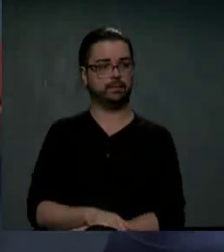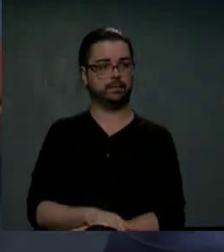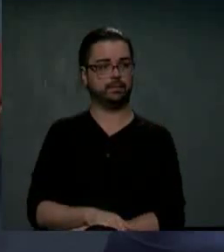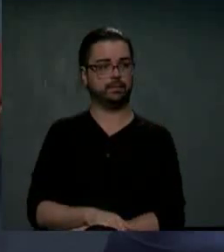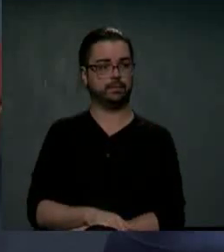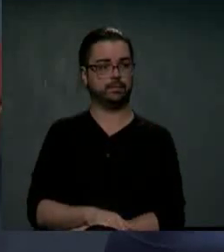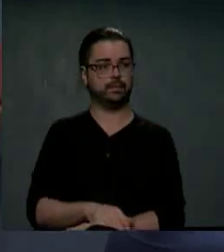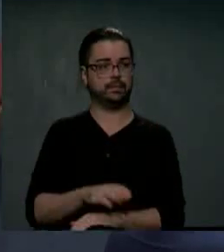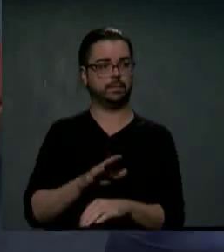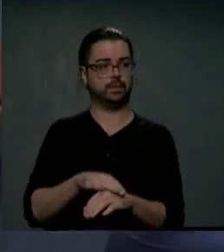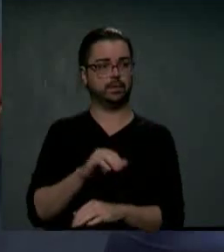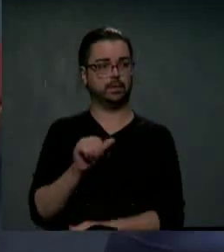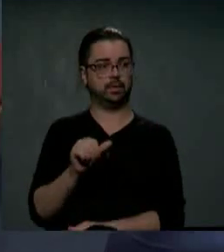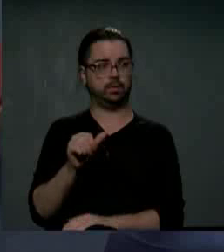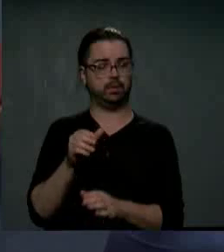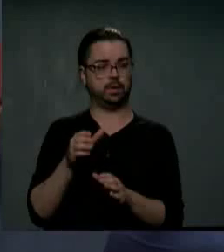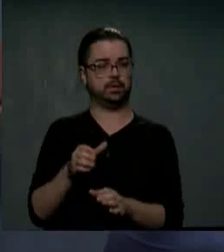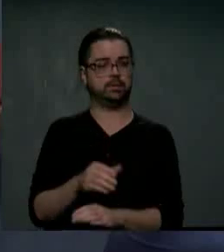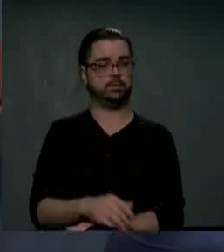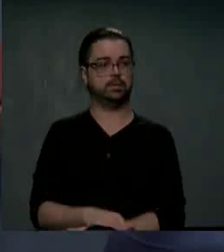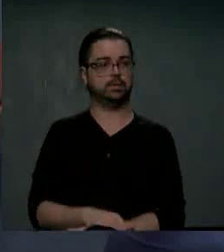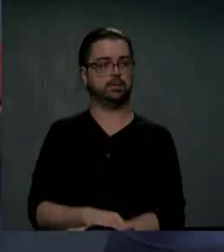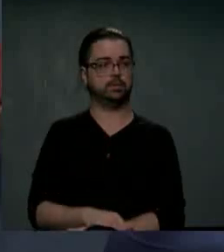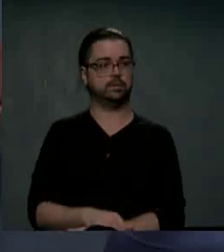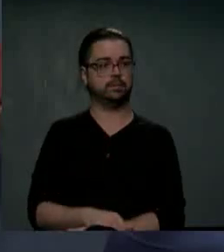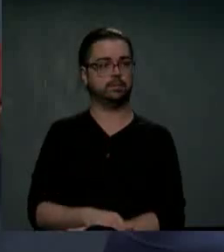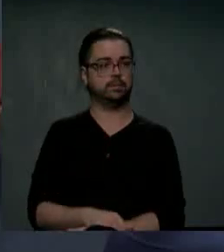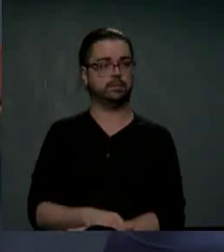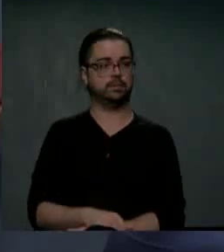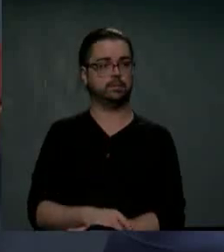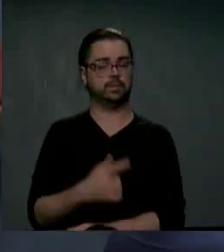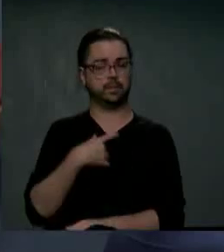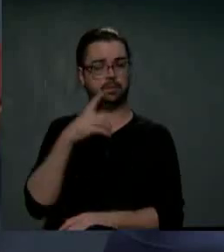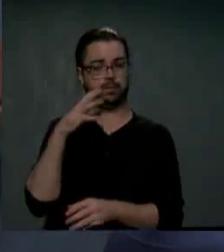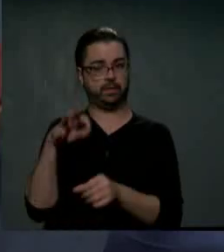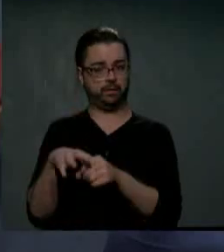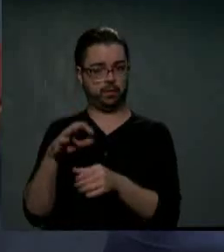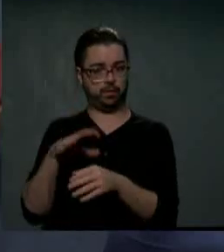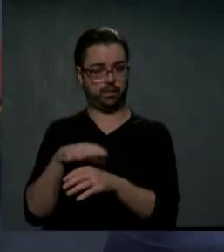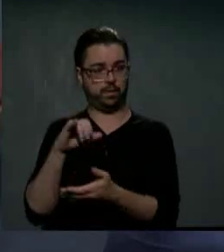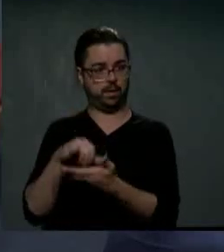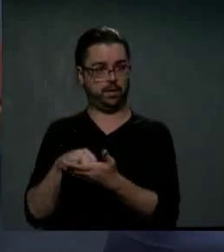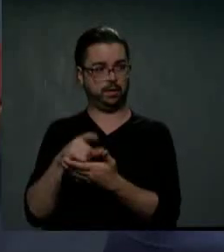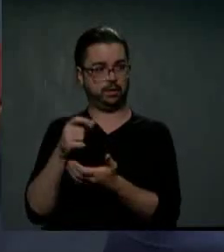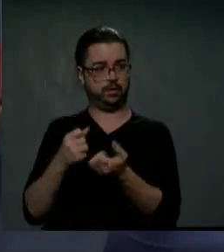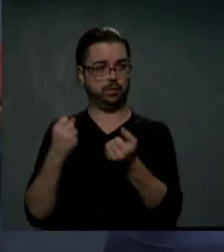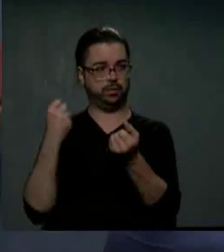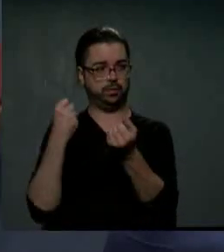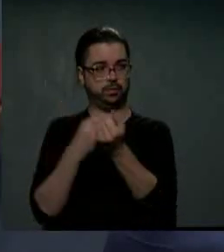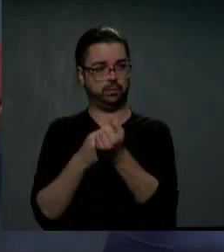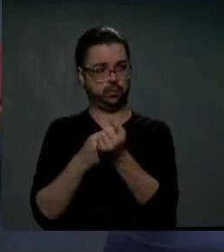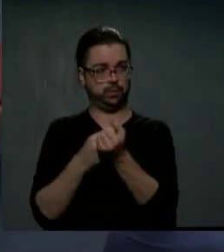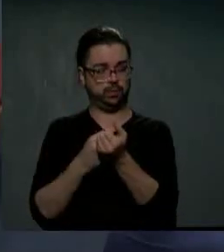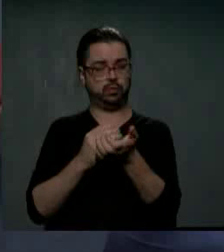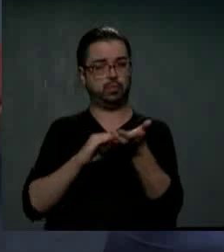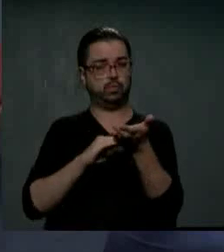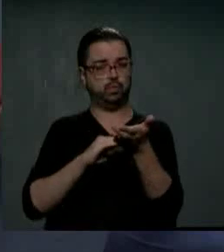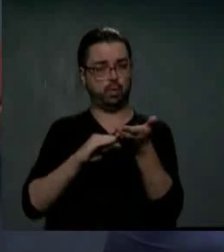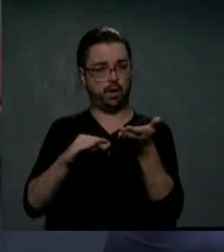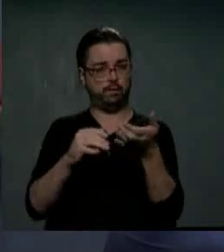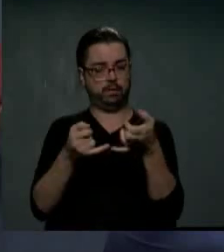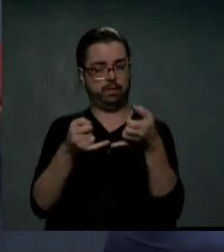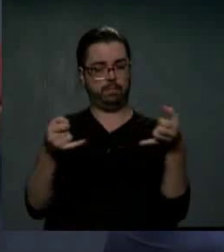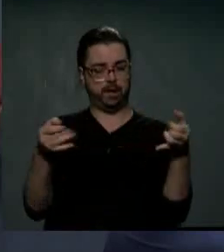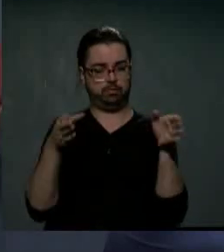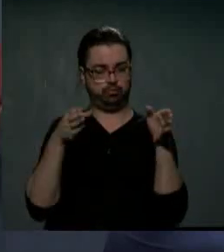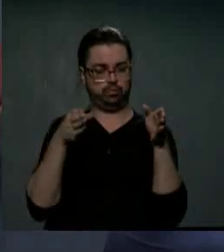On A Street. Okay. So we're going to take a vote on that. Do you support the waiver of the